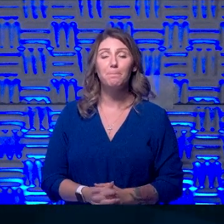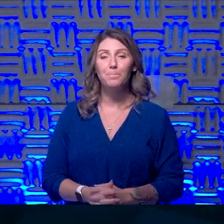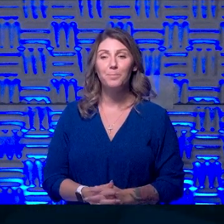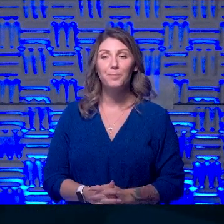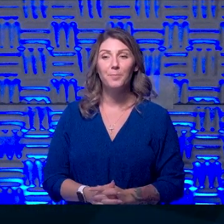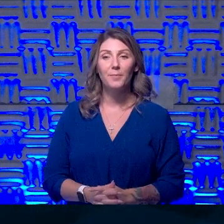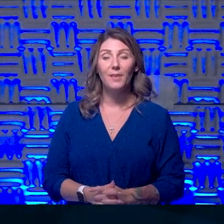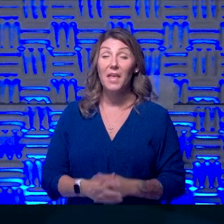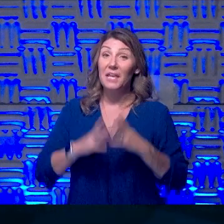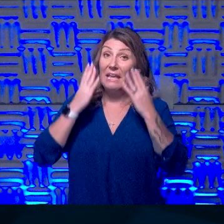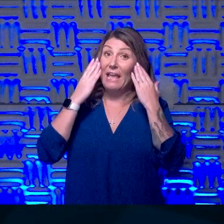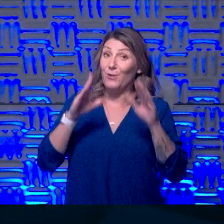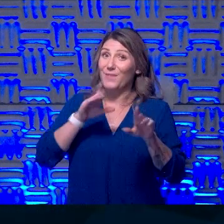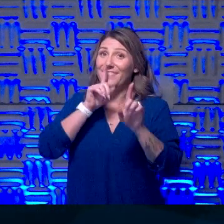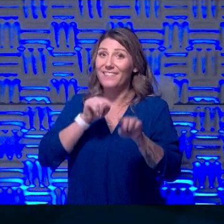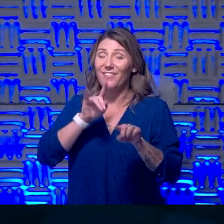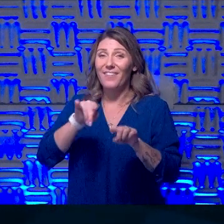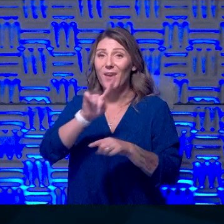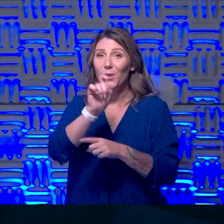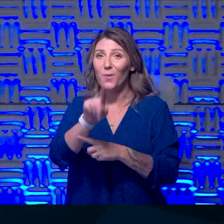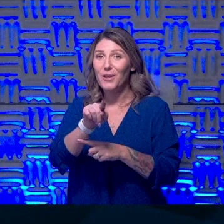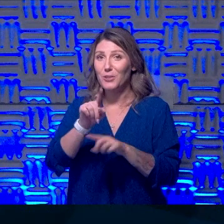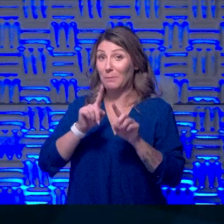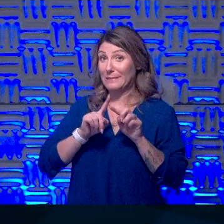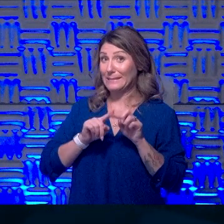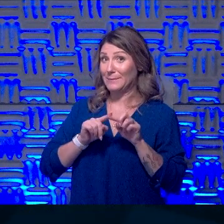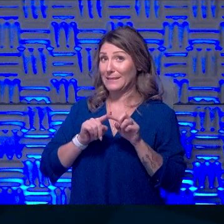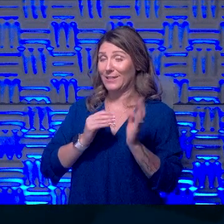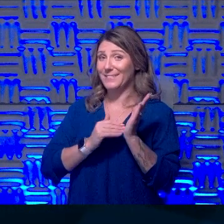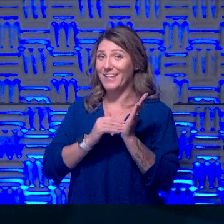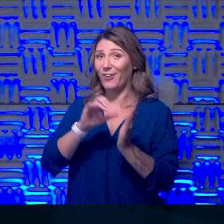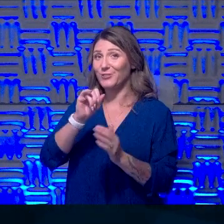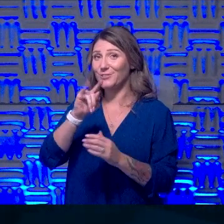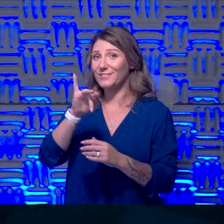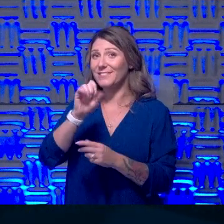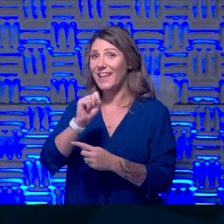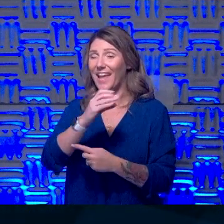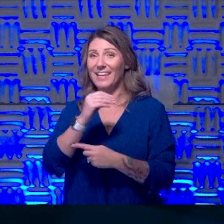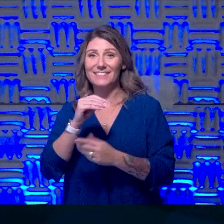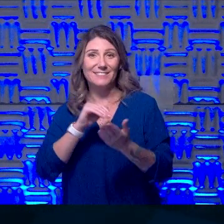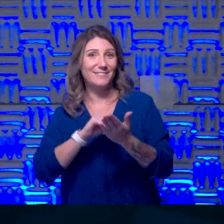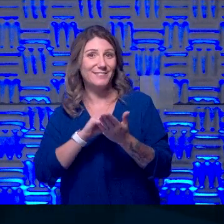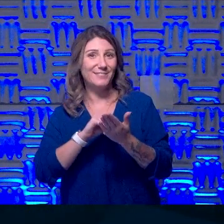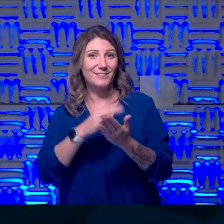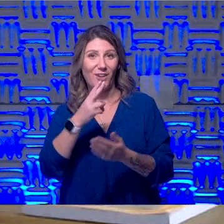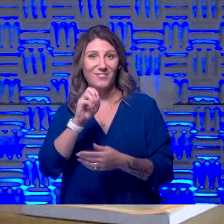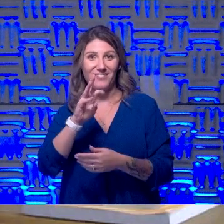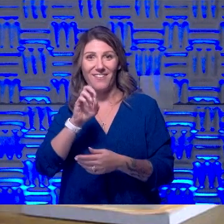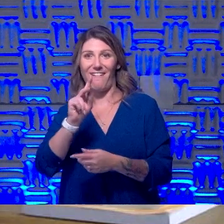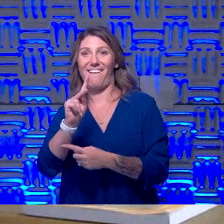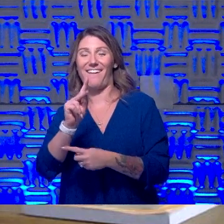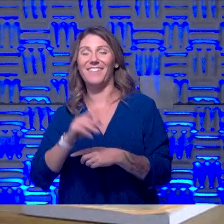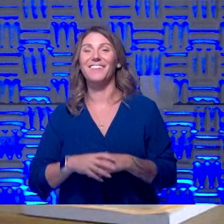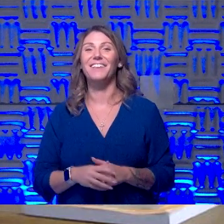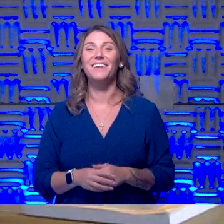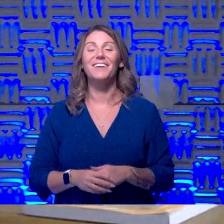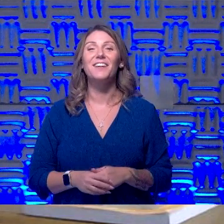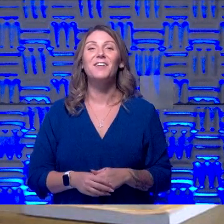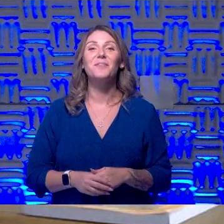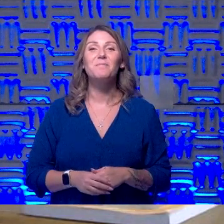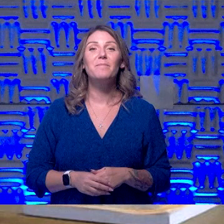I don't know the answer to that question. I'm depending on Dr. Steins and Dr. Hawkinson to answer it for me.